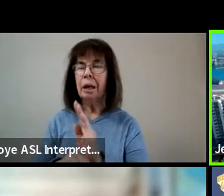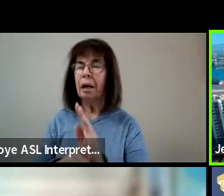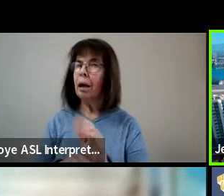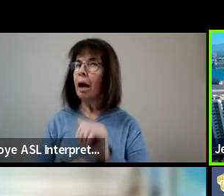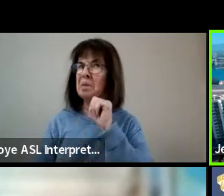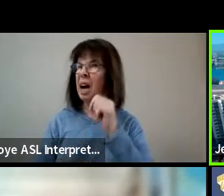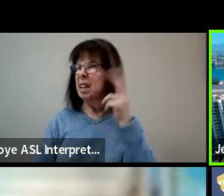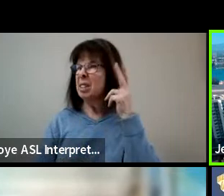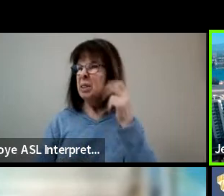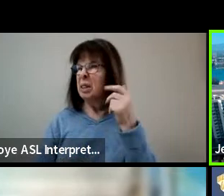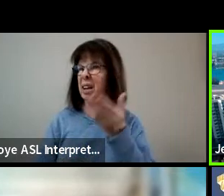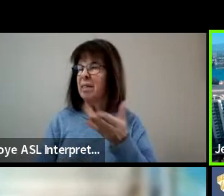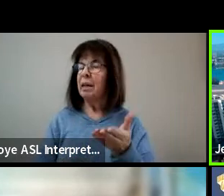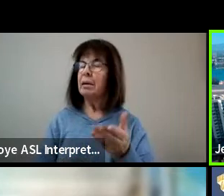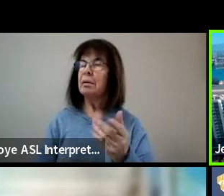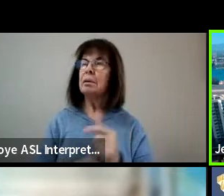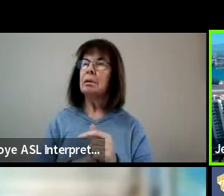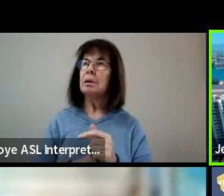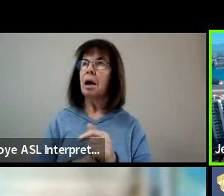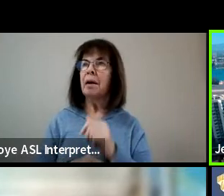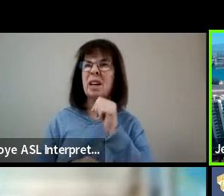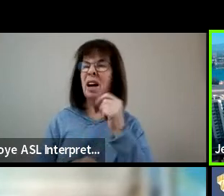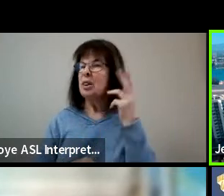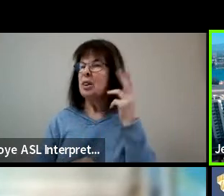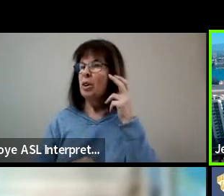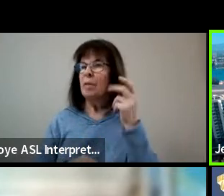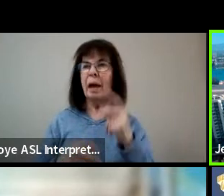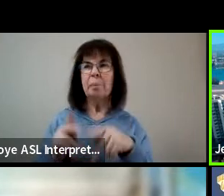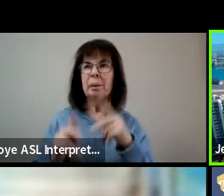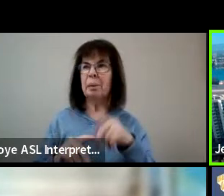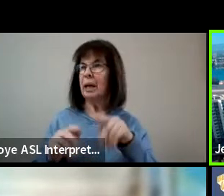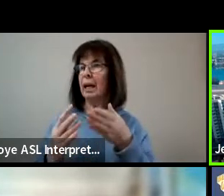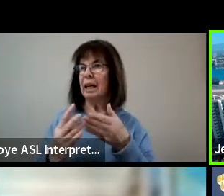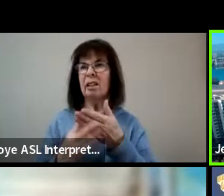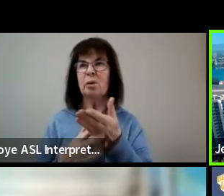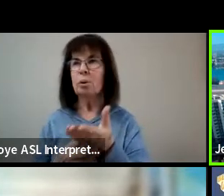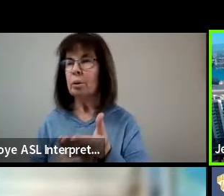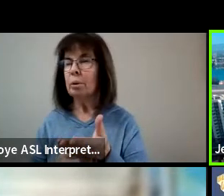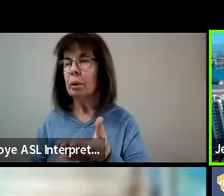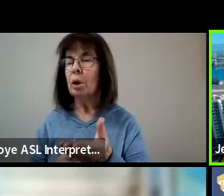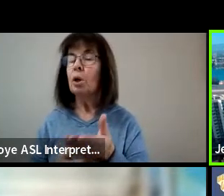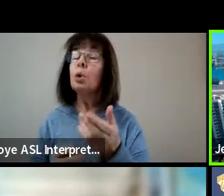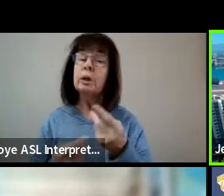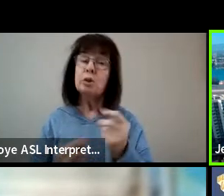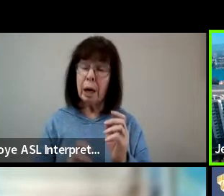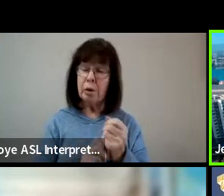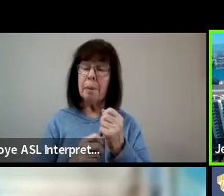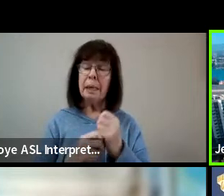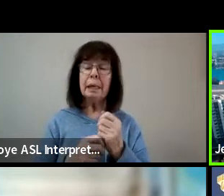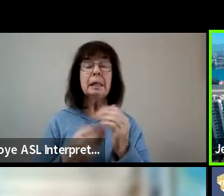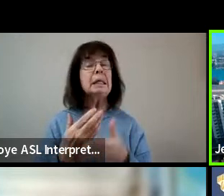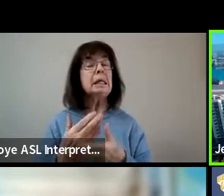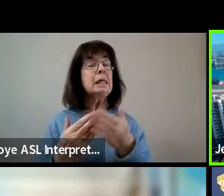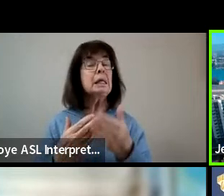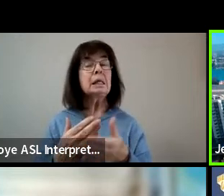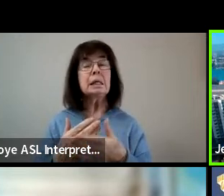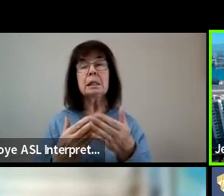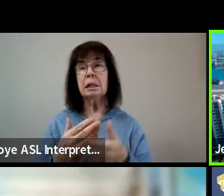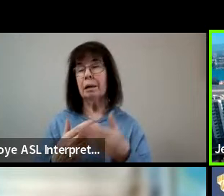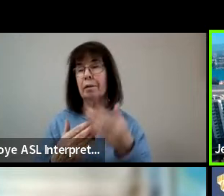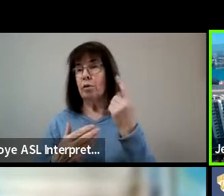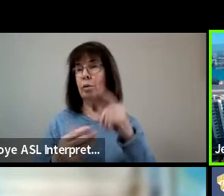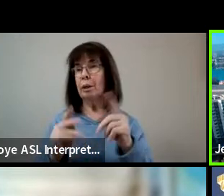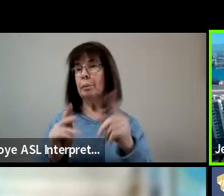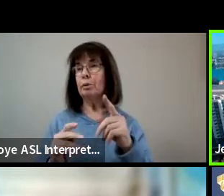get through. We've tried to make it as easy as possible for people to engage with attorneys. But I'm also hearing that there just aren't